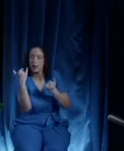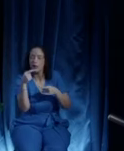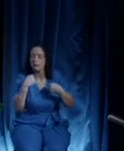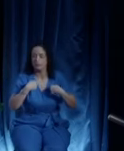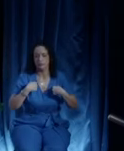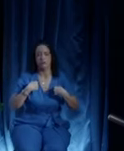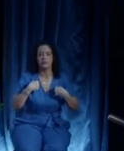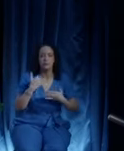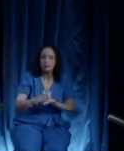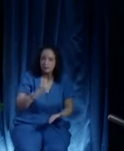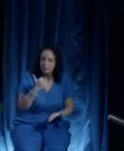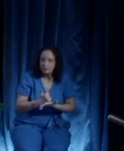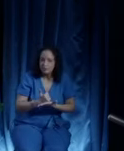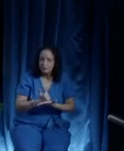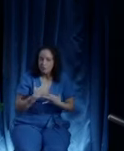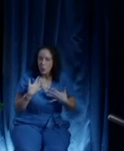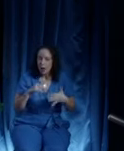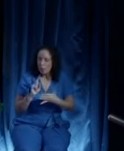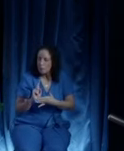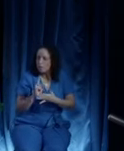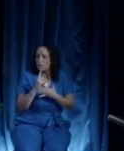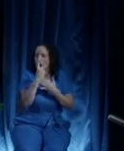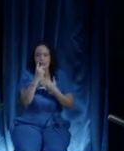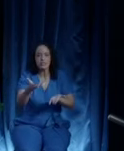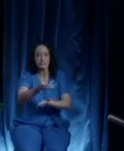this, the opening one for this weekend.